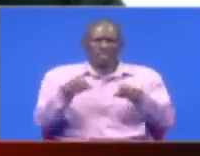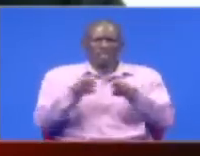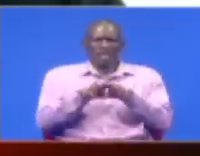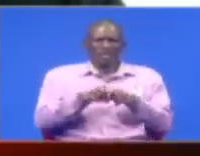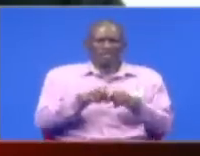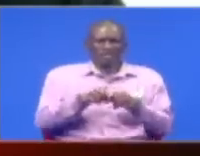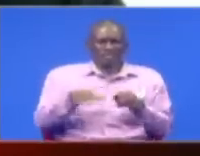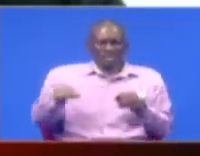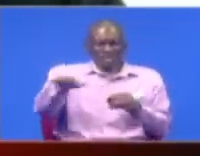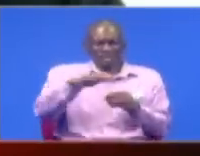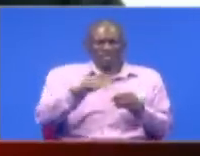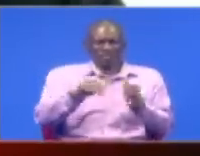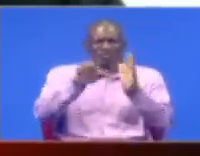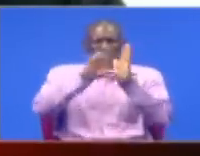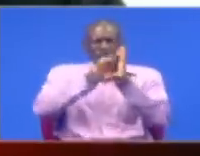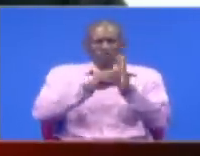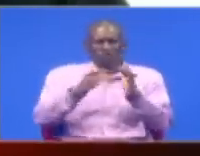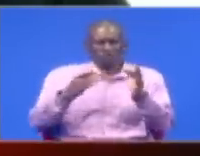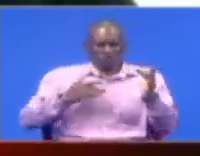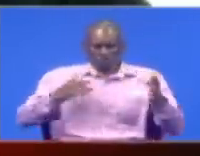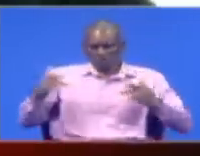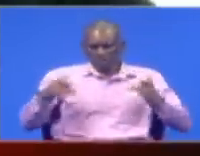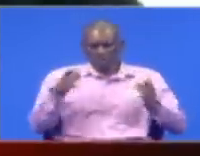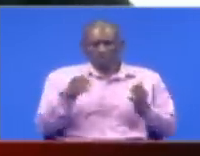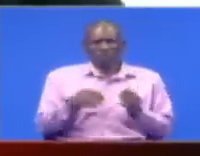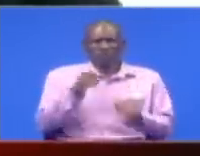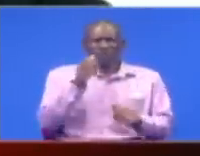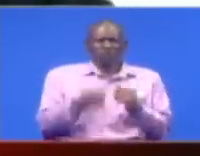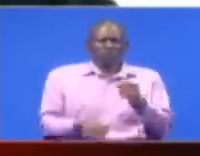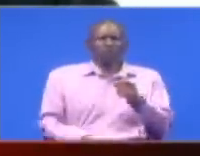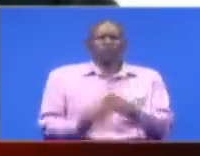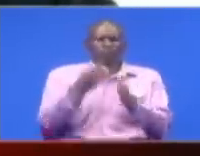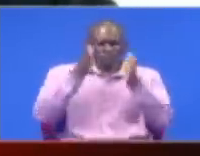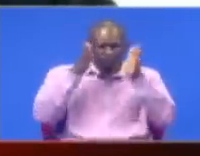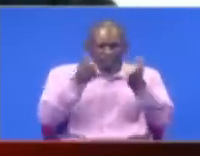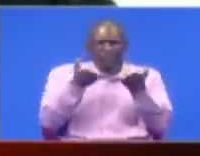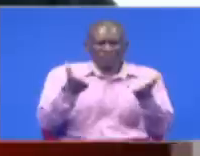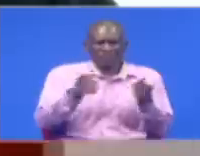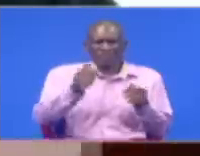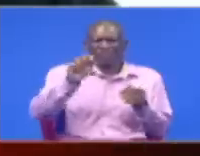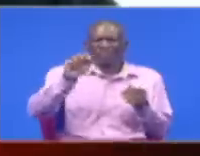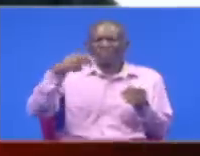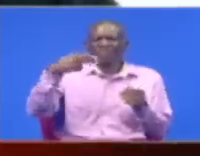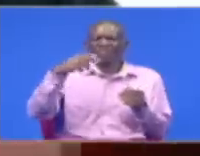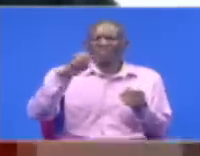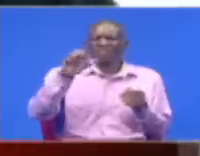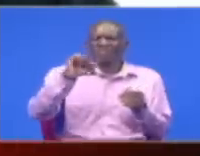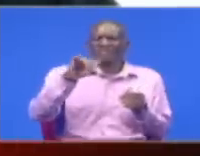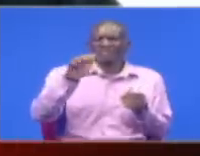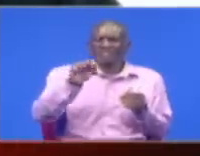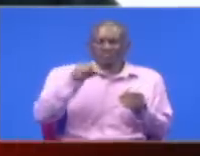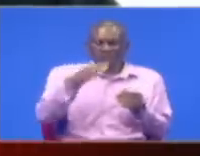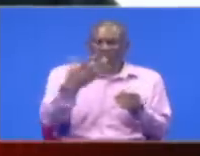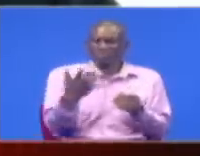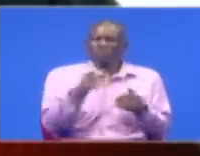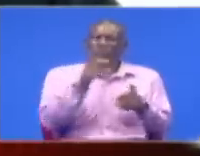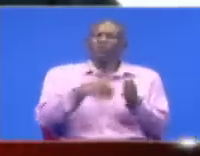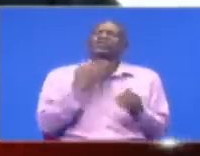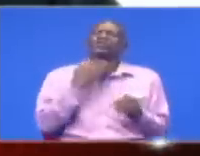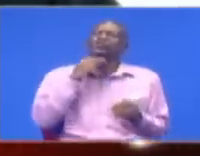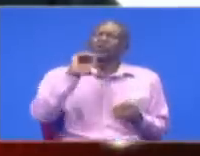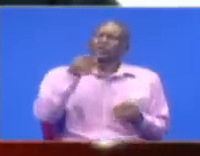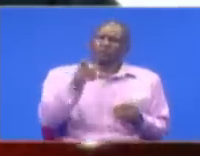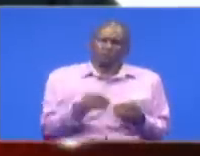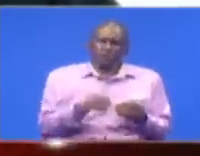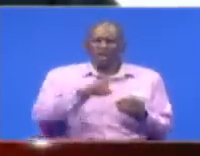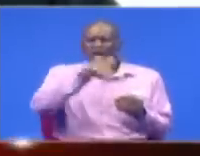peripheral to legal consideration, which forms the main thesis of this paper. What I wanted just to ask is,